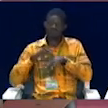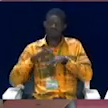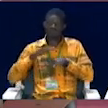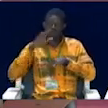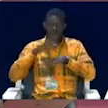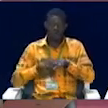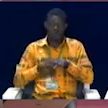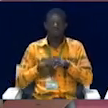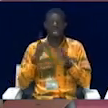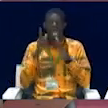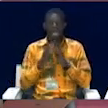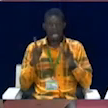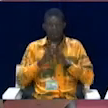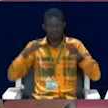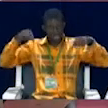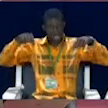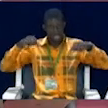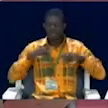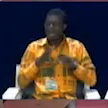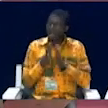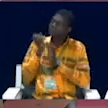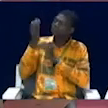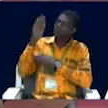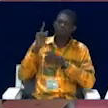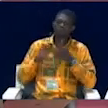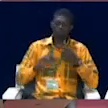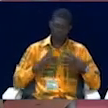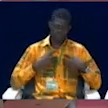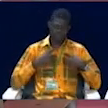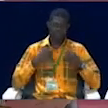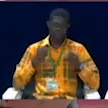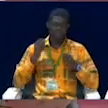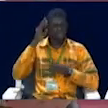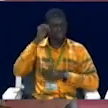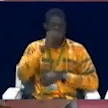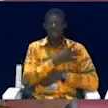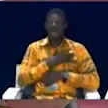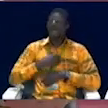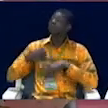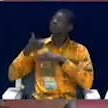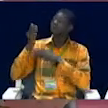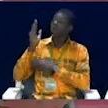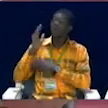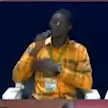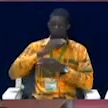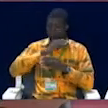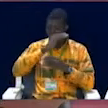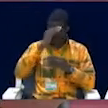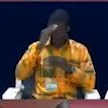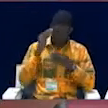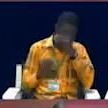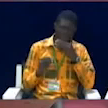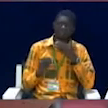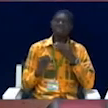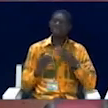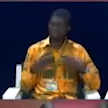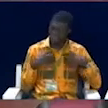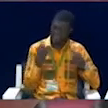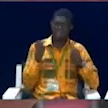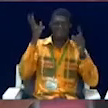the campground, asking God to heal him, and God completely healed